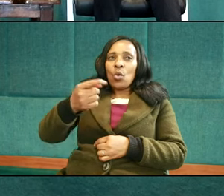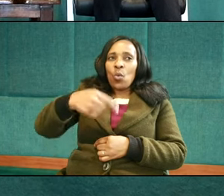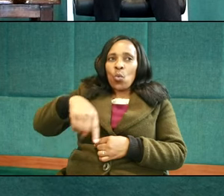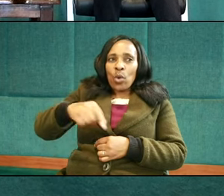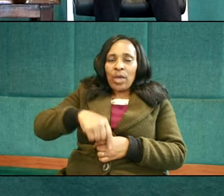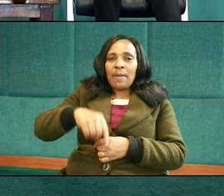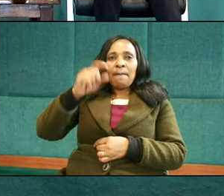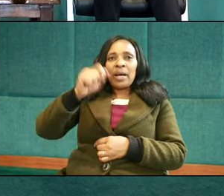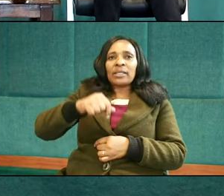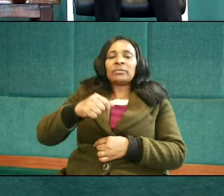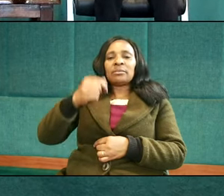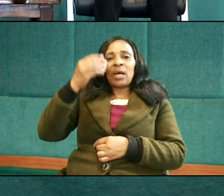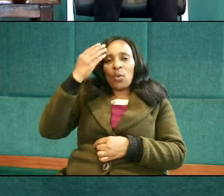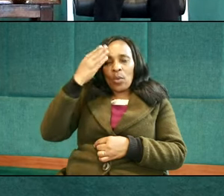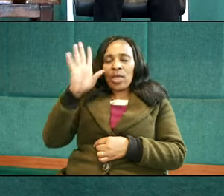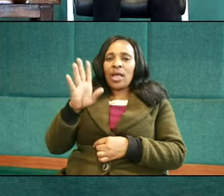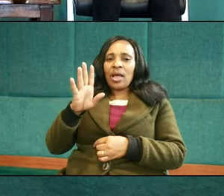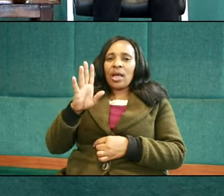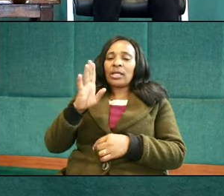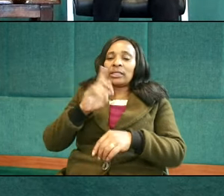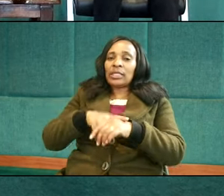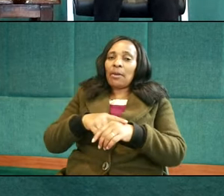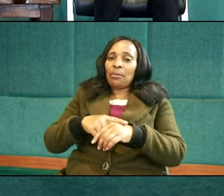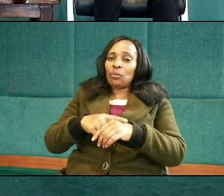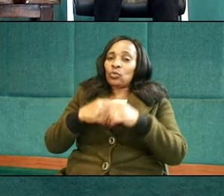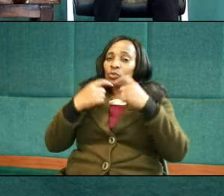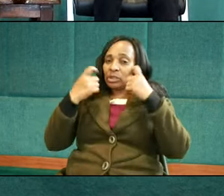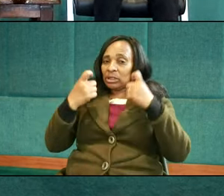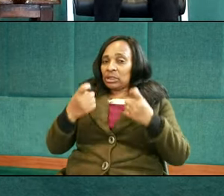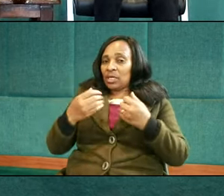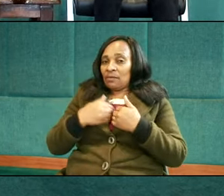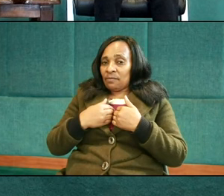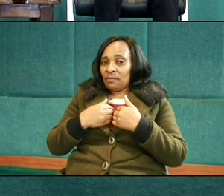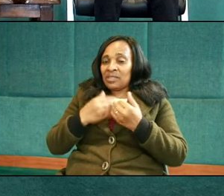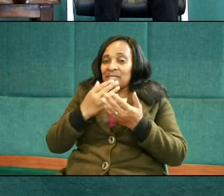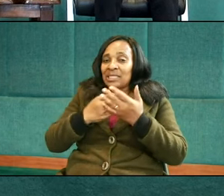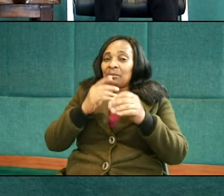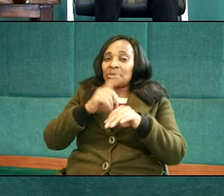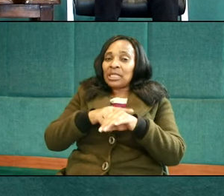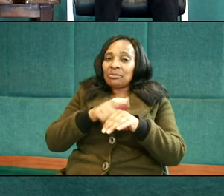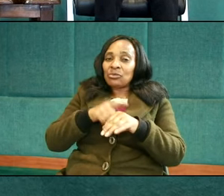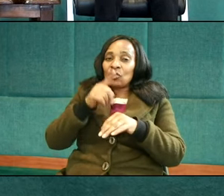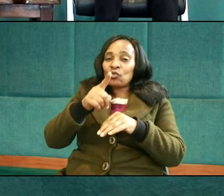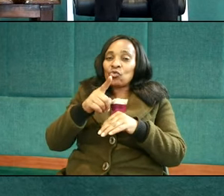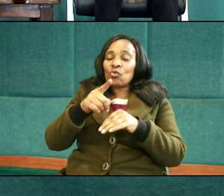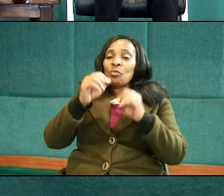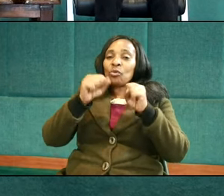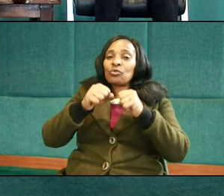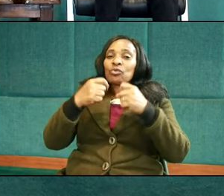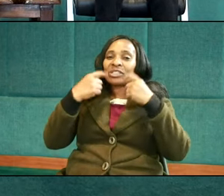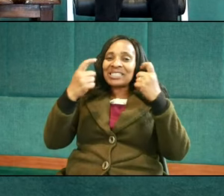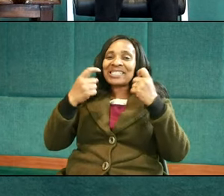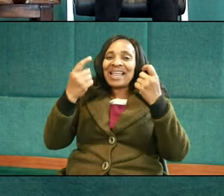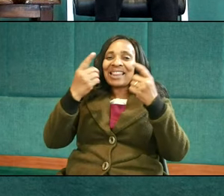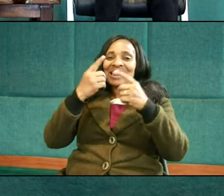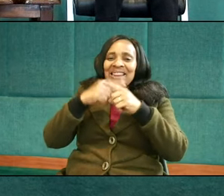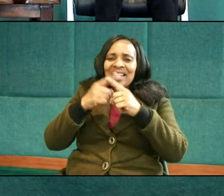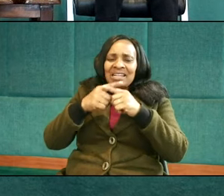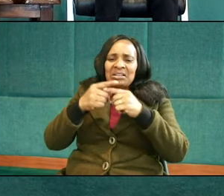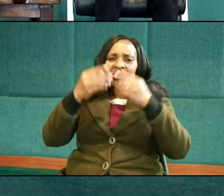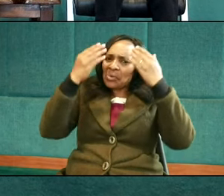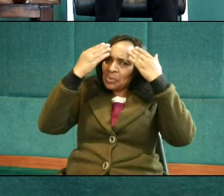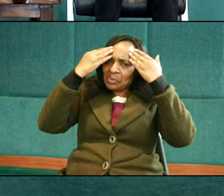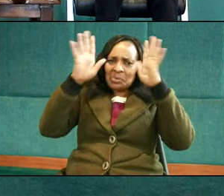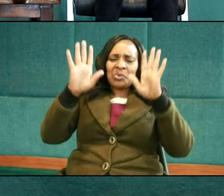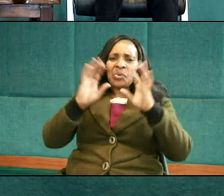we should be aware of when we are sinning, because sometimes you can't sin and then you don't even know.